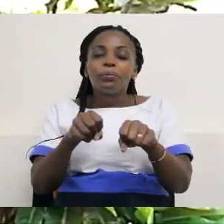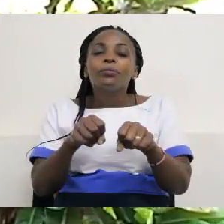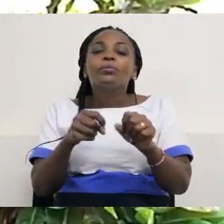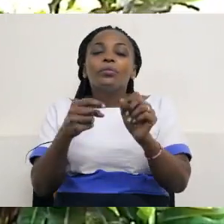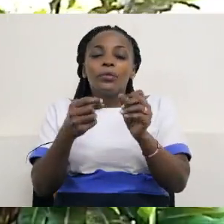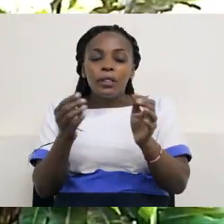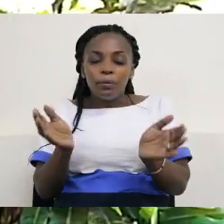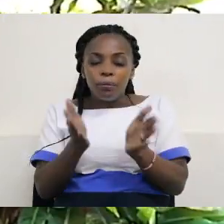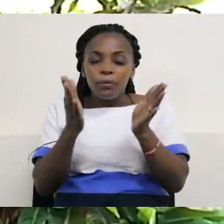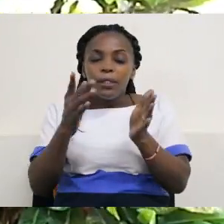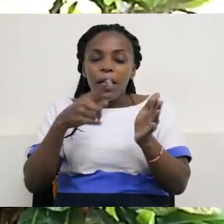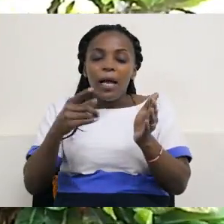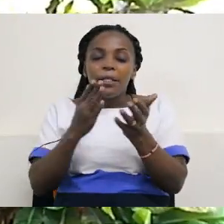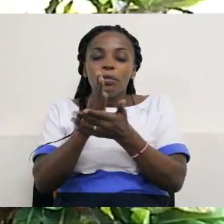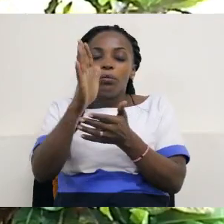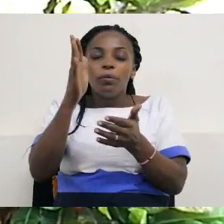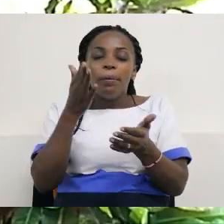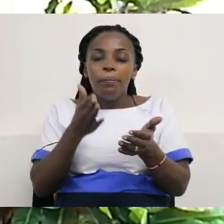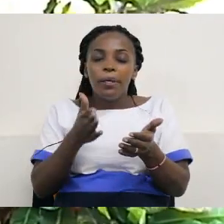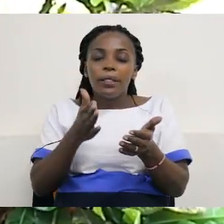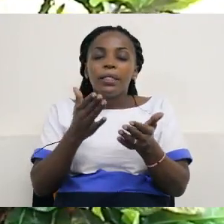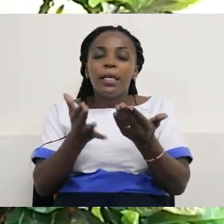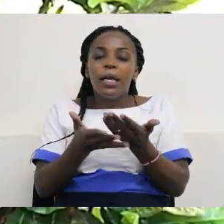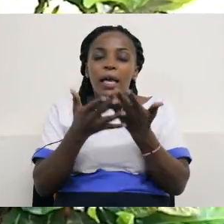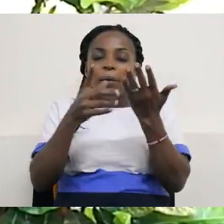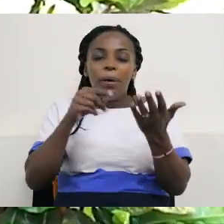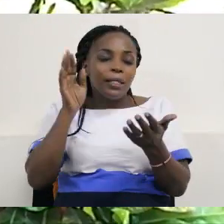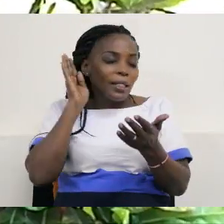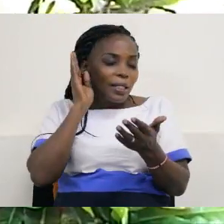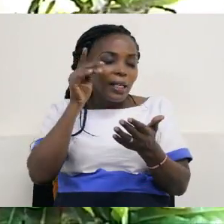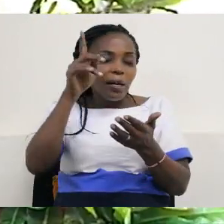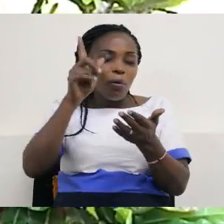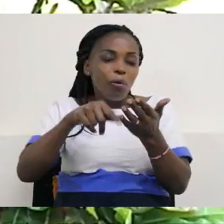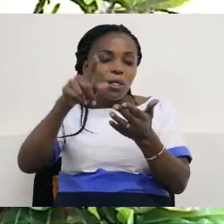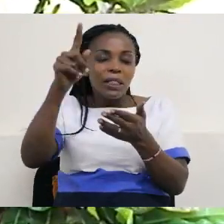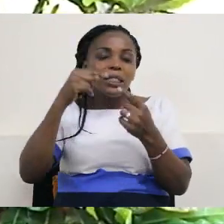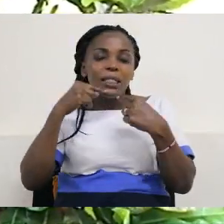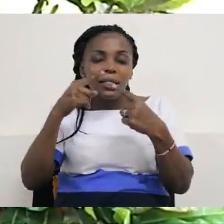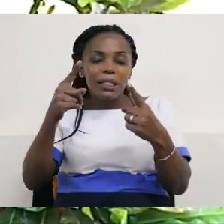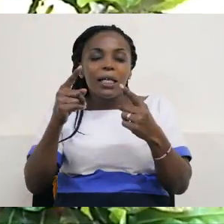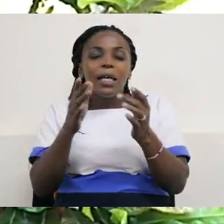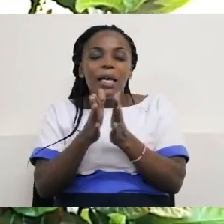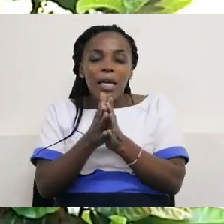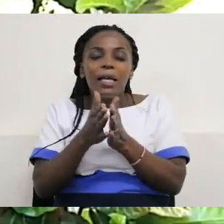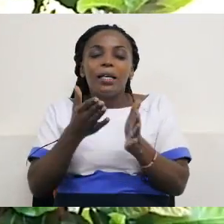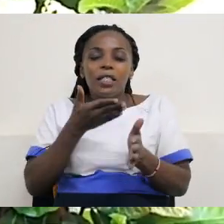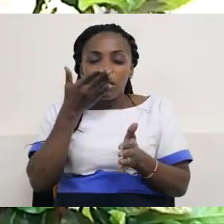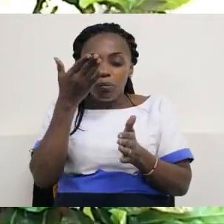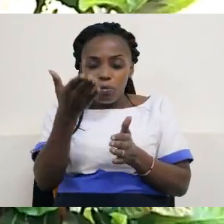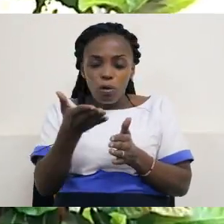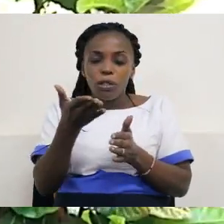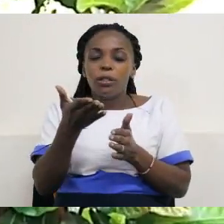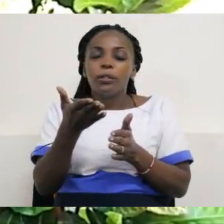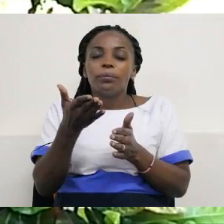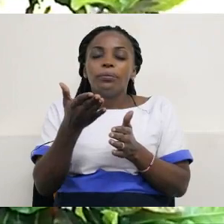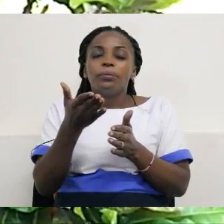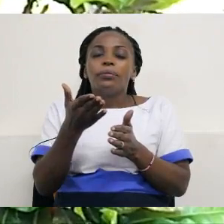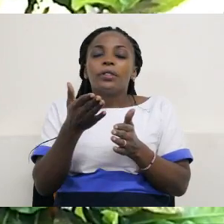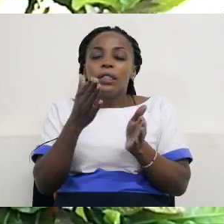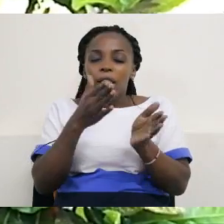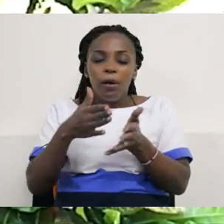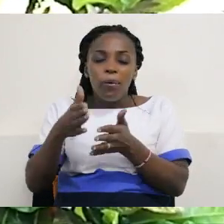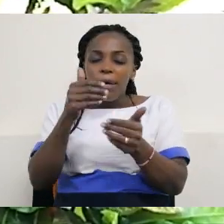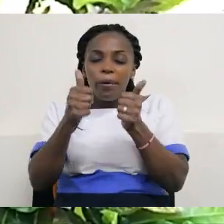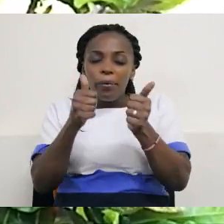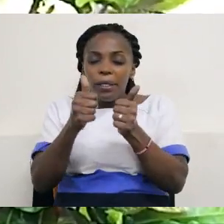us in your presence. Help us to hear what you have to say to us today and respond in a manner